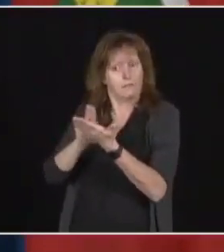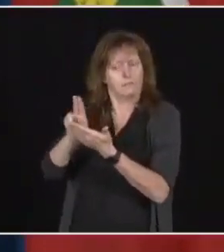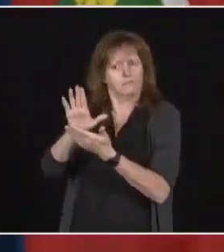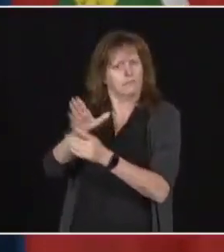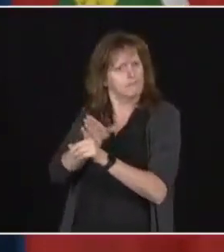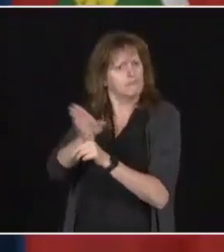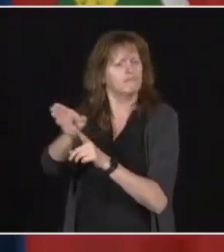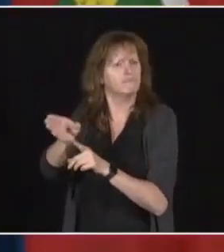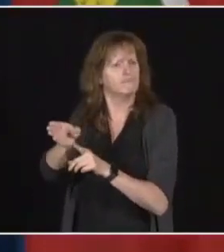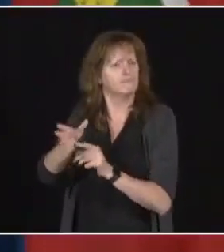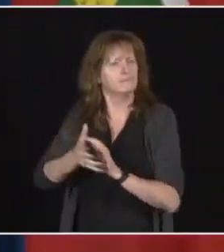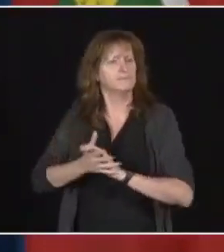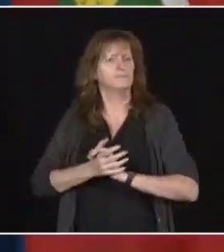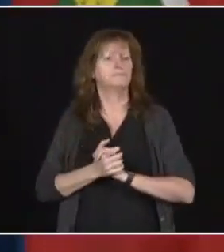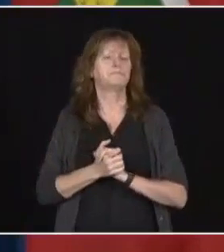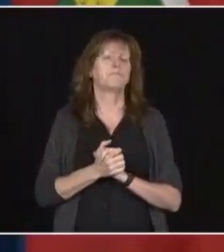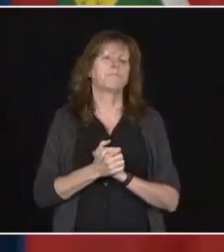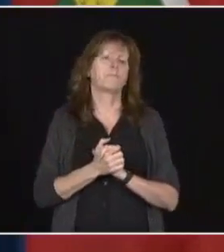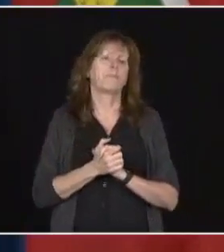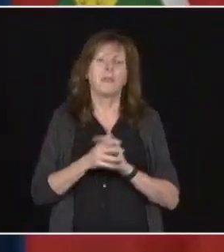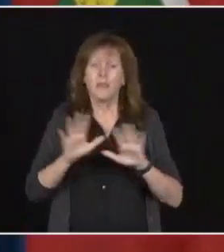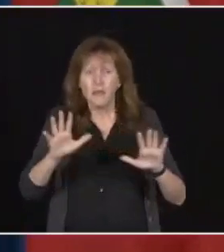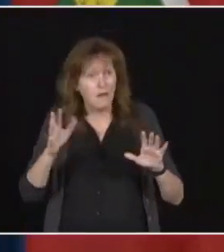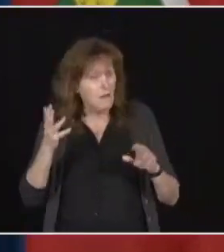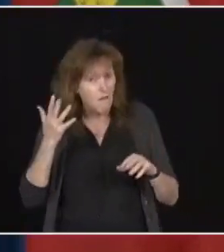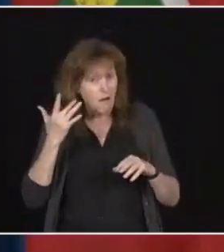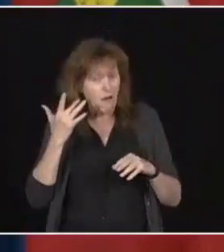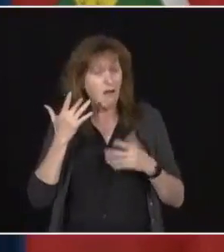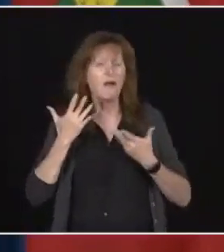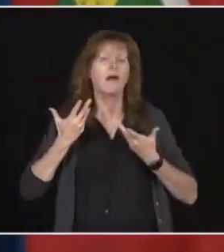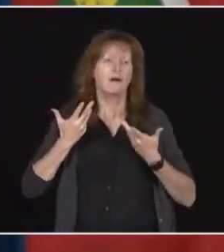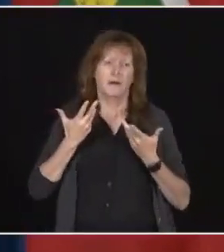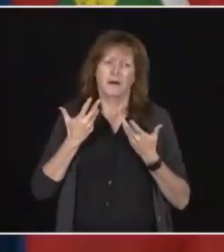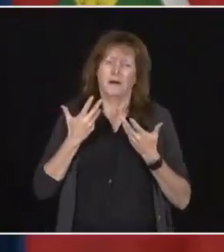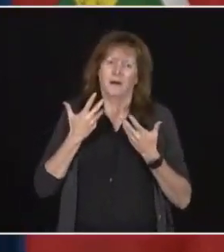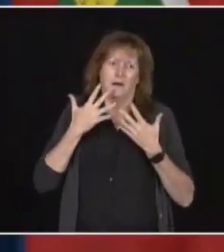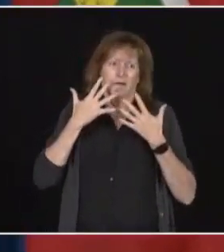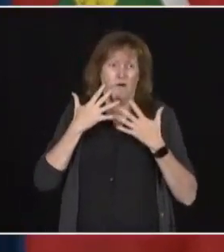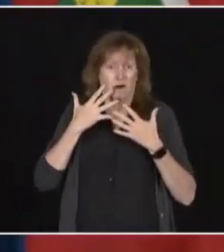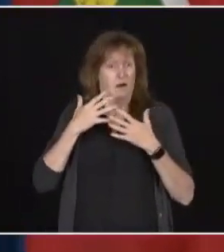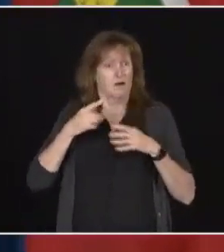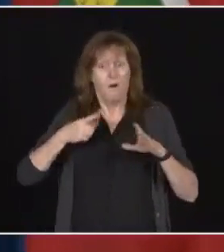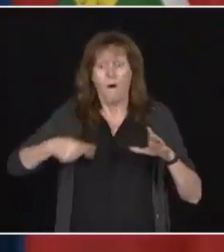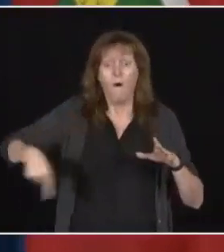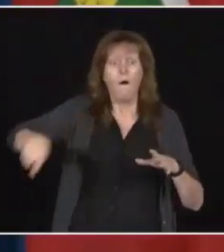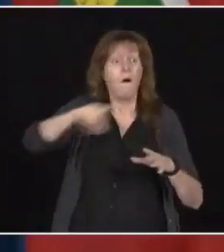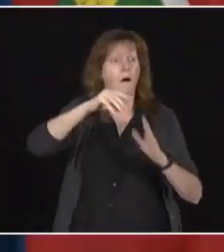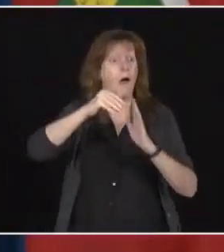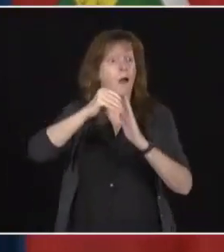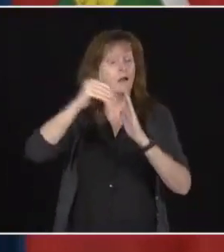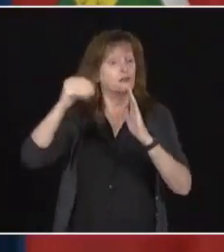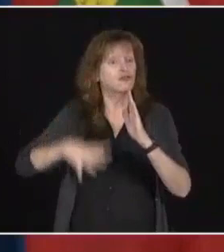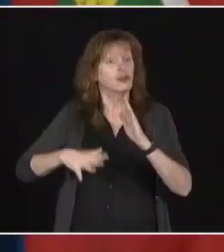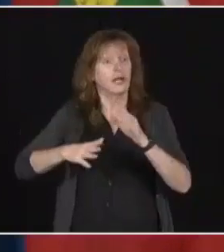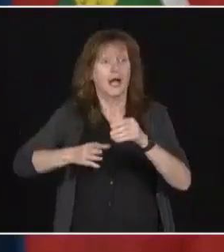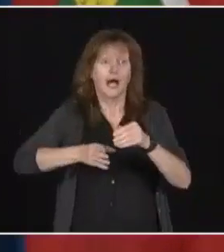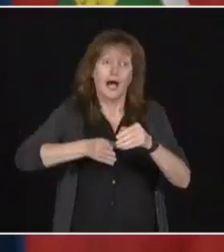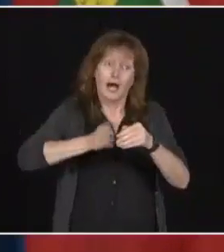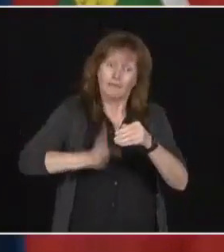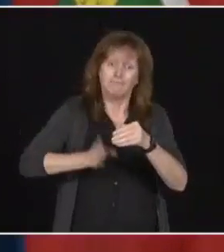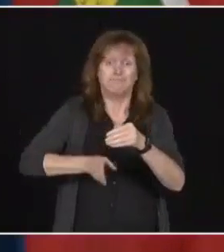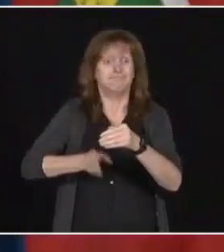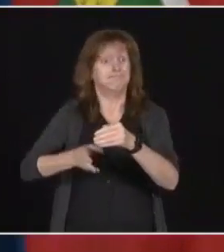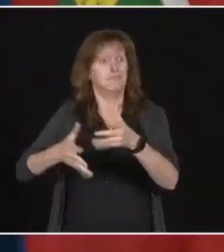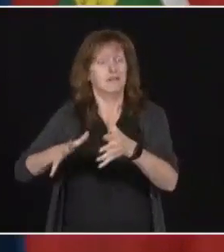unfortunately, not all of our students were capable of completing all of their course requirements online. You'll hear me refer to